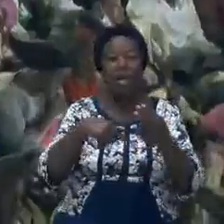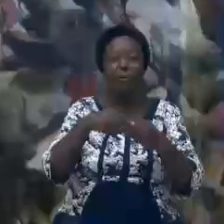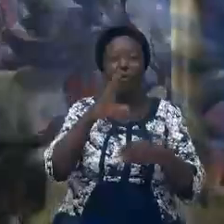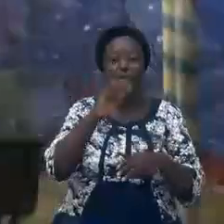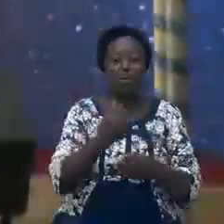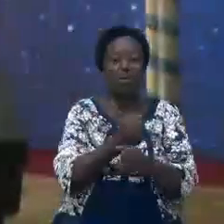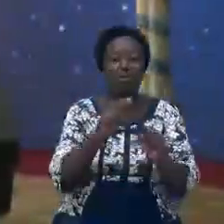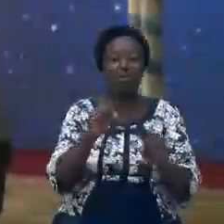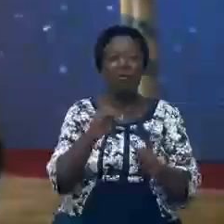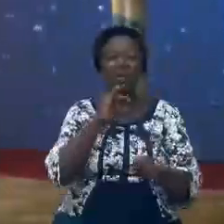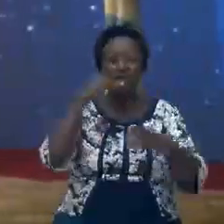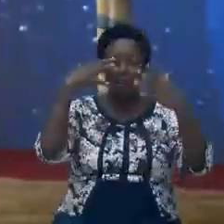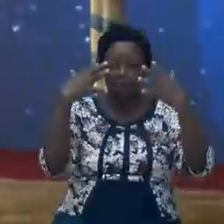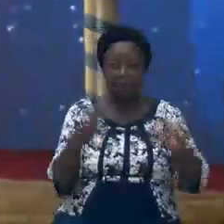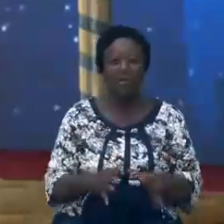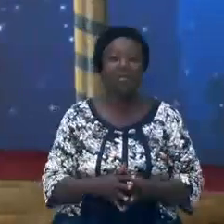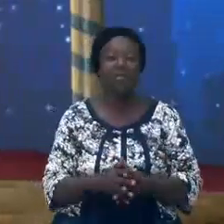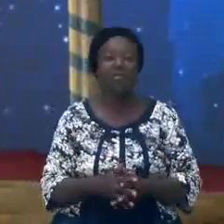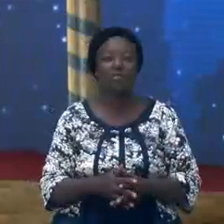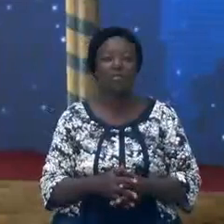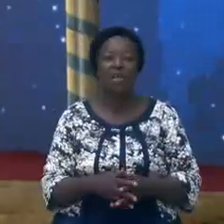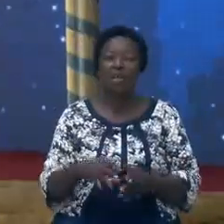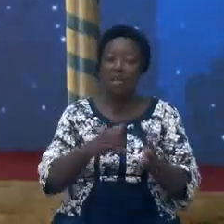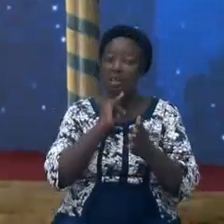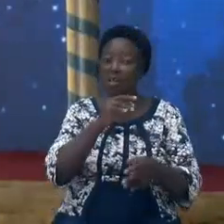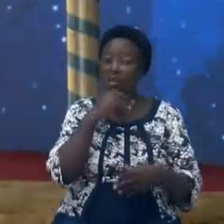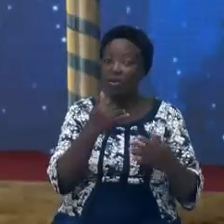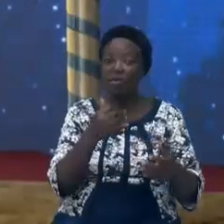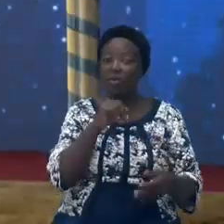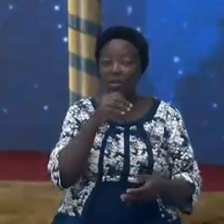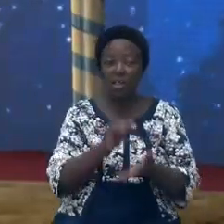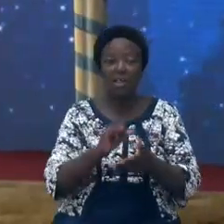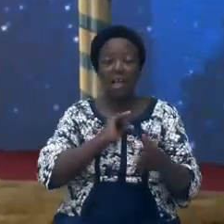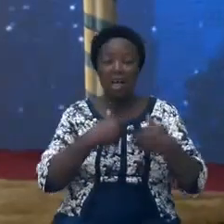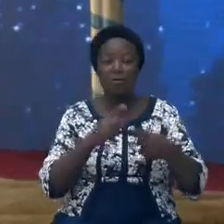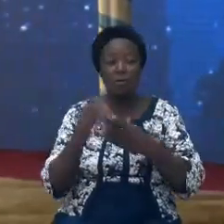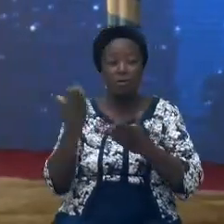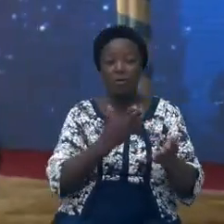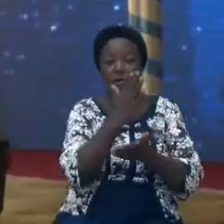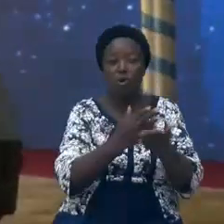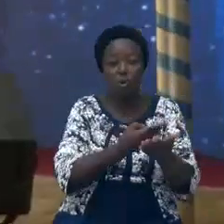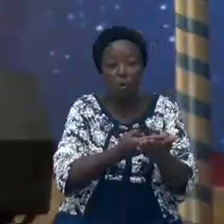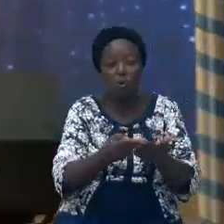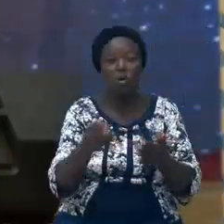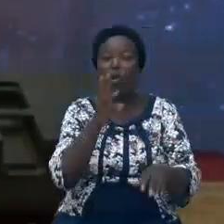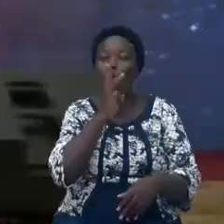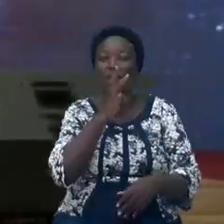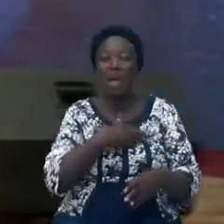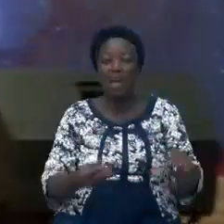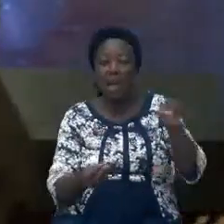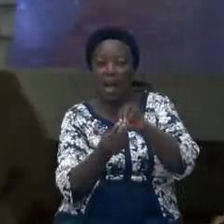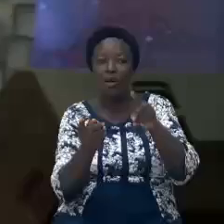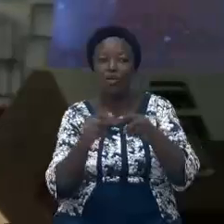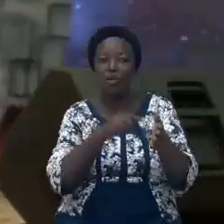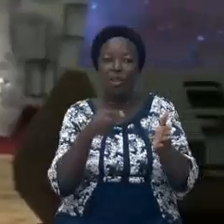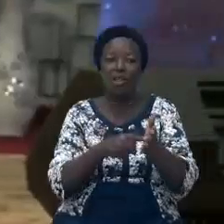to be done about your salvation, finished. It is not that maybe I need to bring some holy